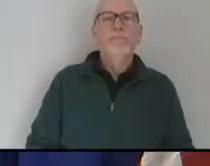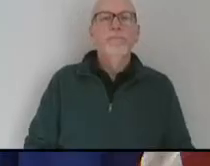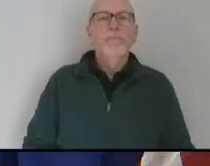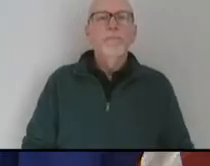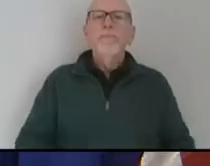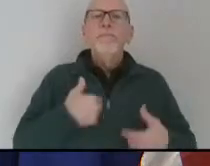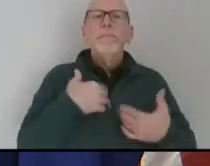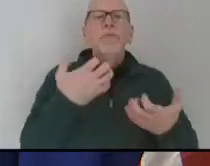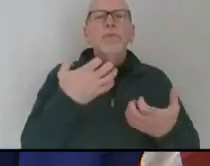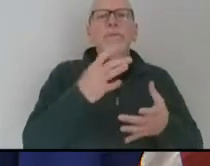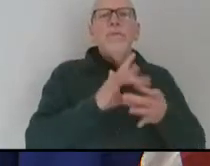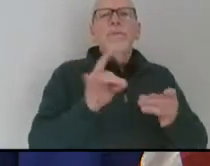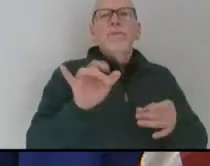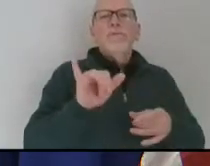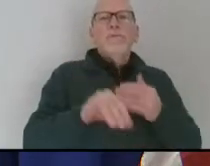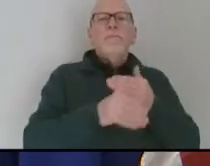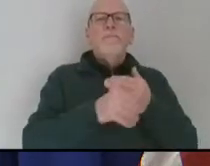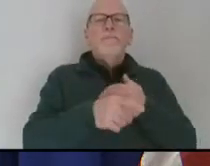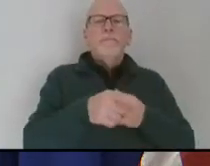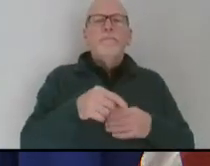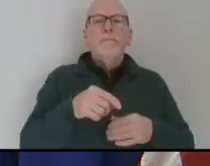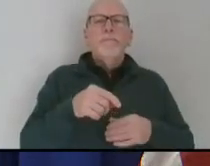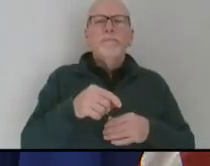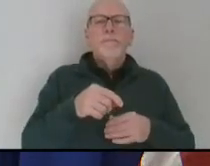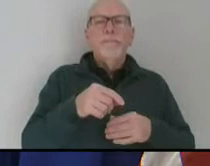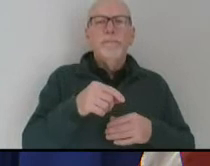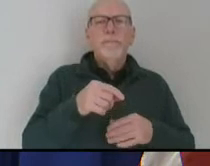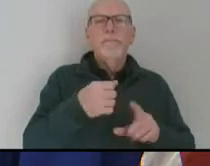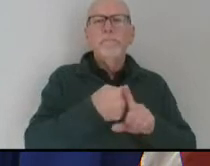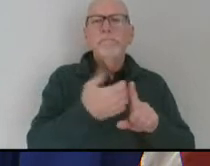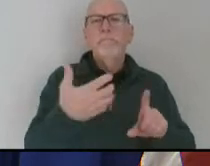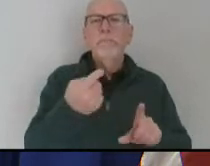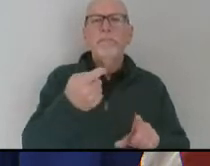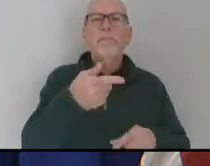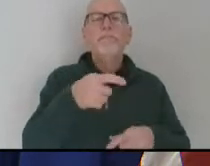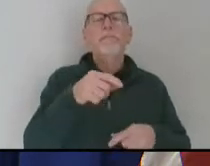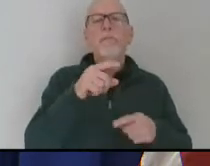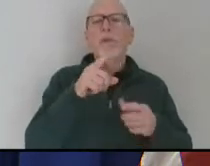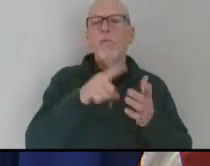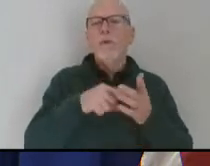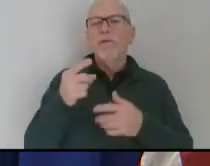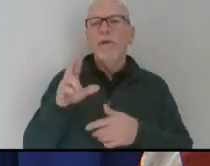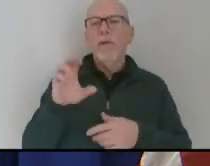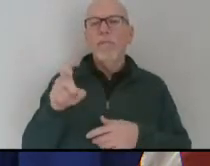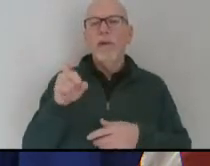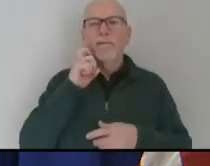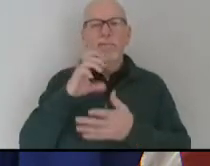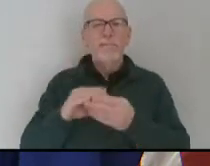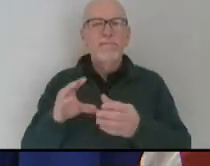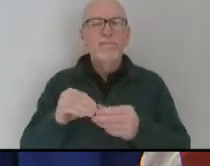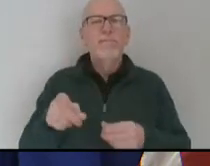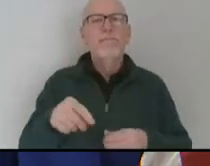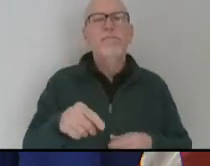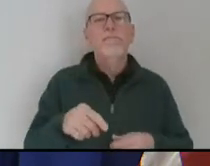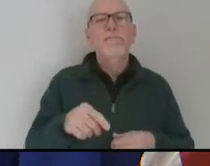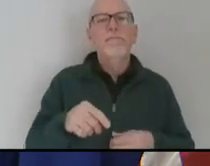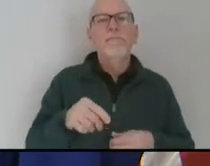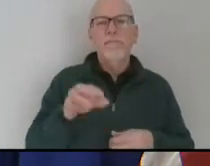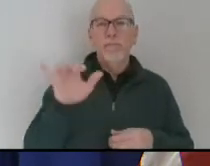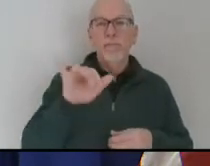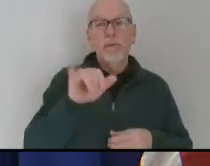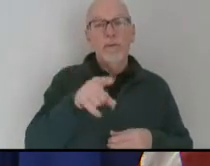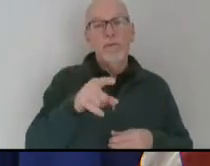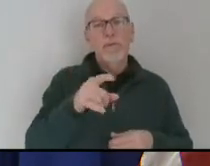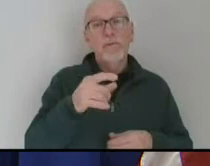say, Sherry, just to elaborate a bit on what Dr. Bach shared is, also credit where